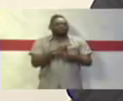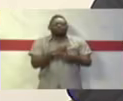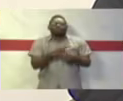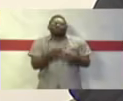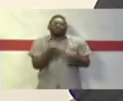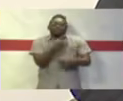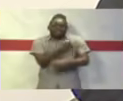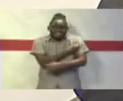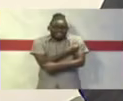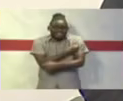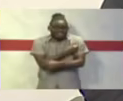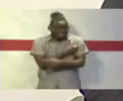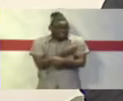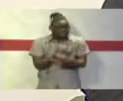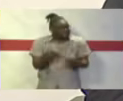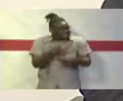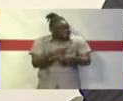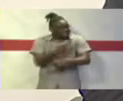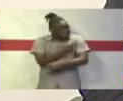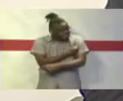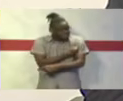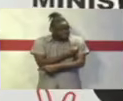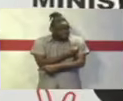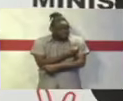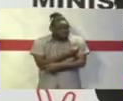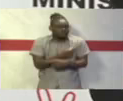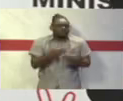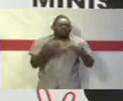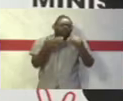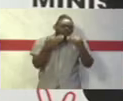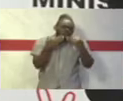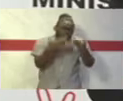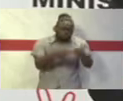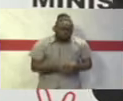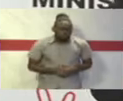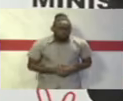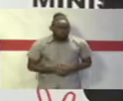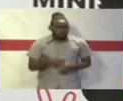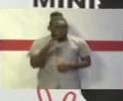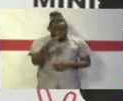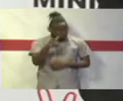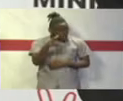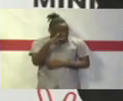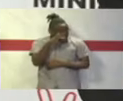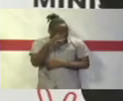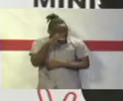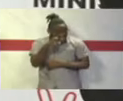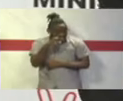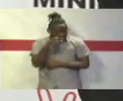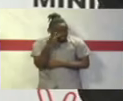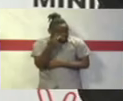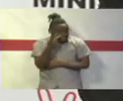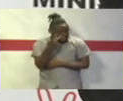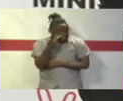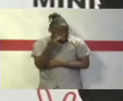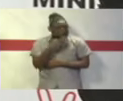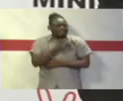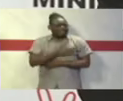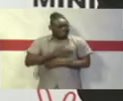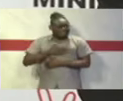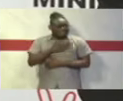Thank you. Thank you very much, Dr. Hamid. Well, folks, you heard it directly from Dr. Hamid. Please, if it is that